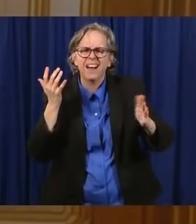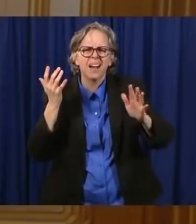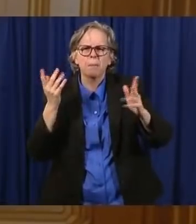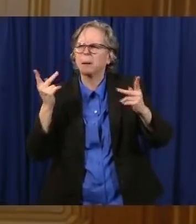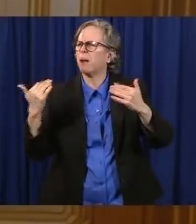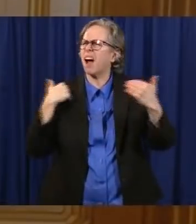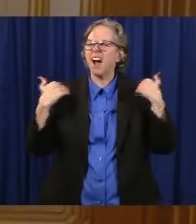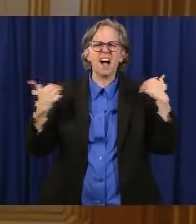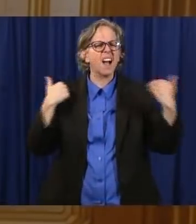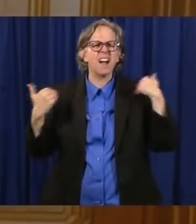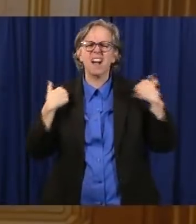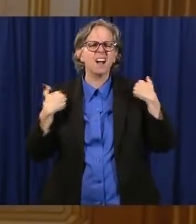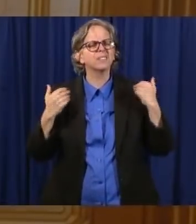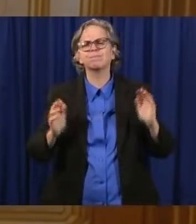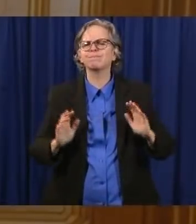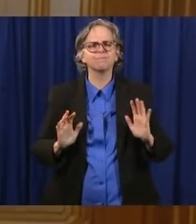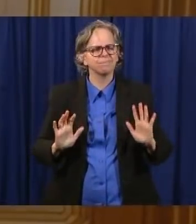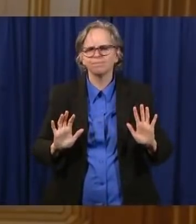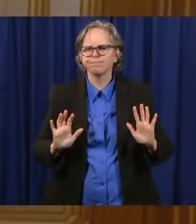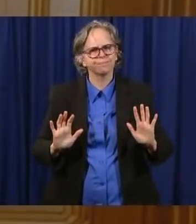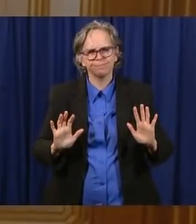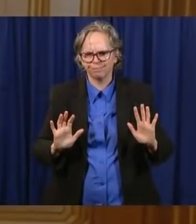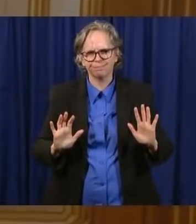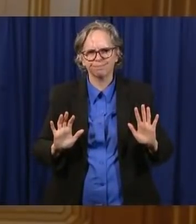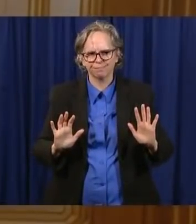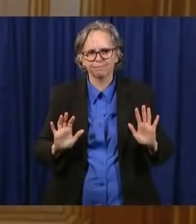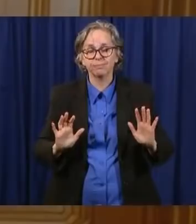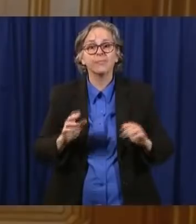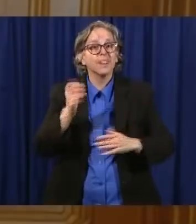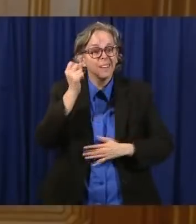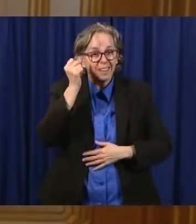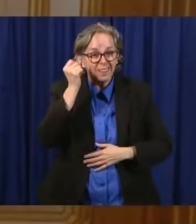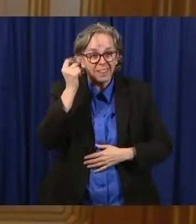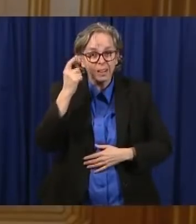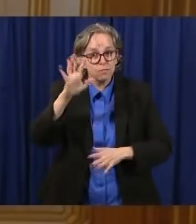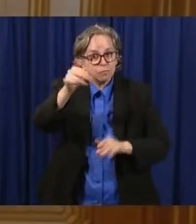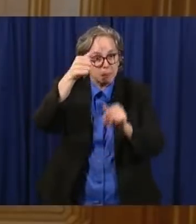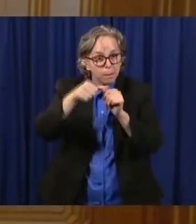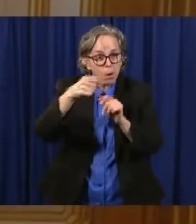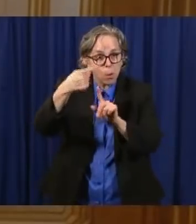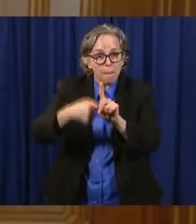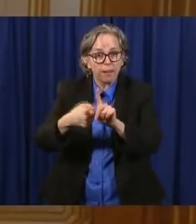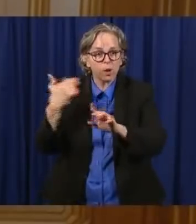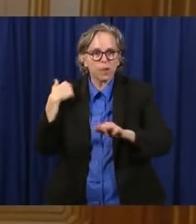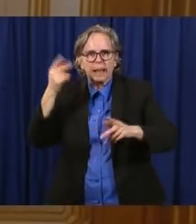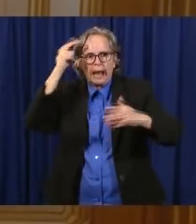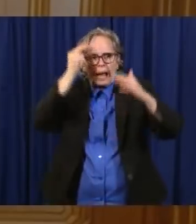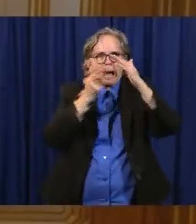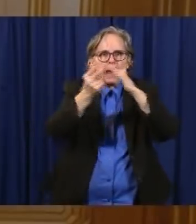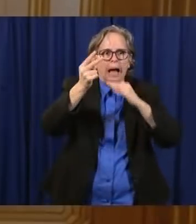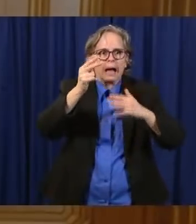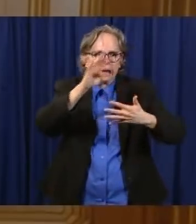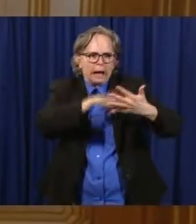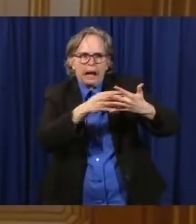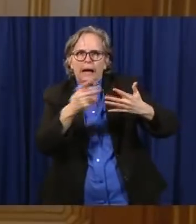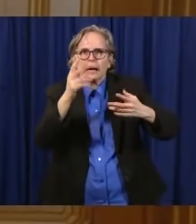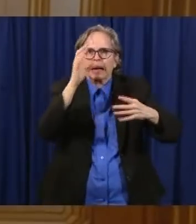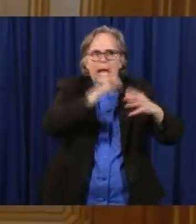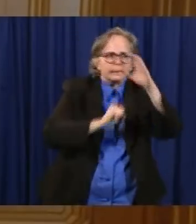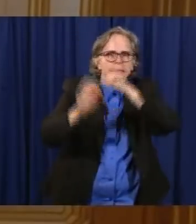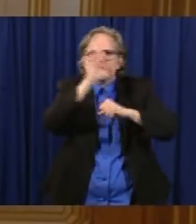When these models were put together, no one knew for sure, because it hadn't